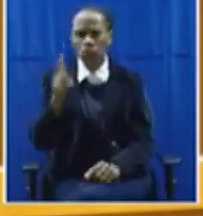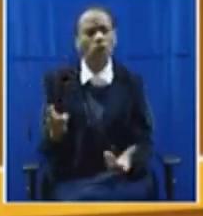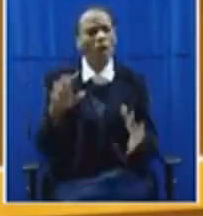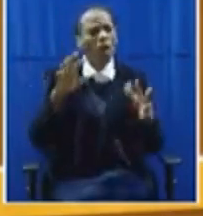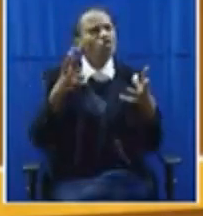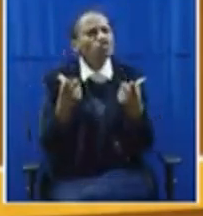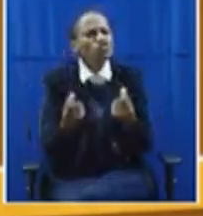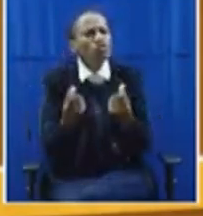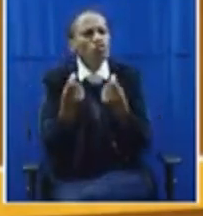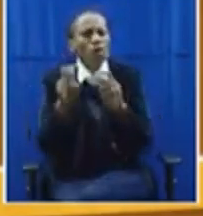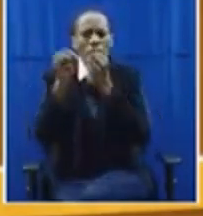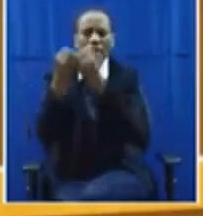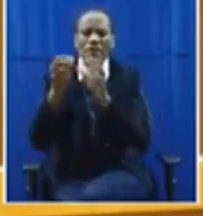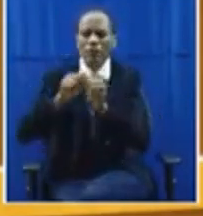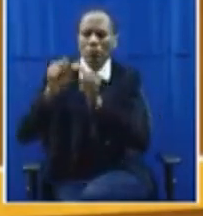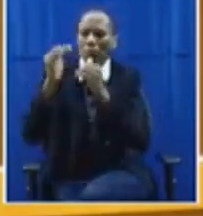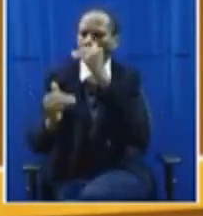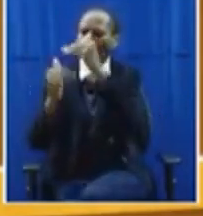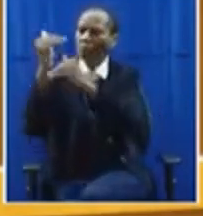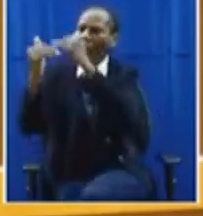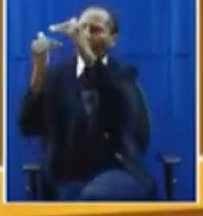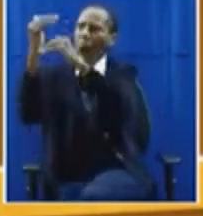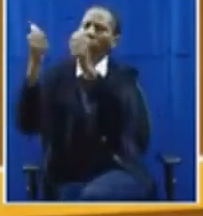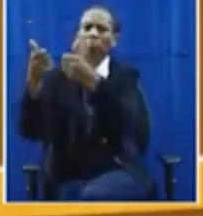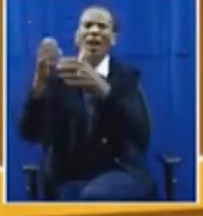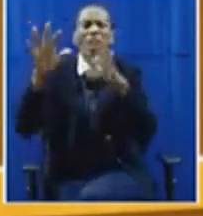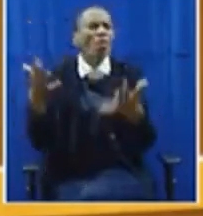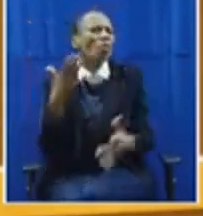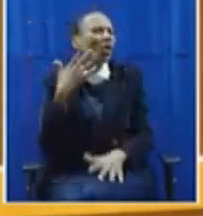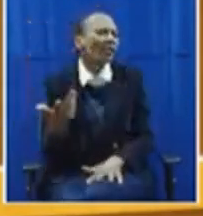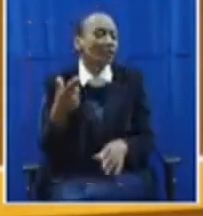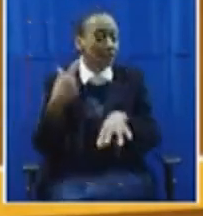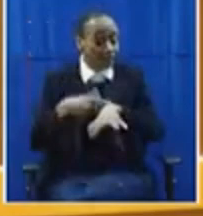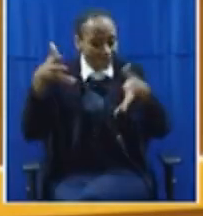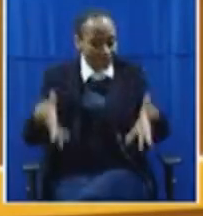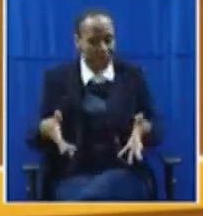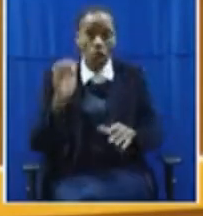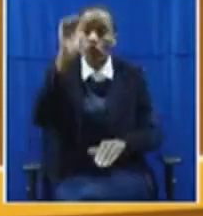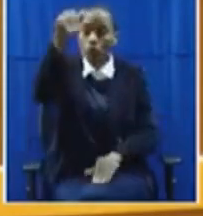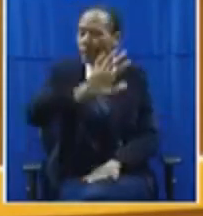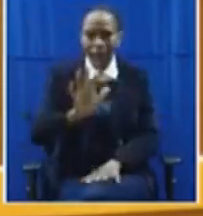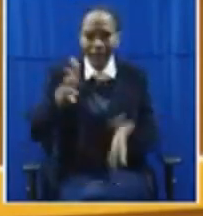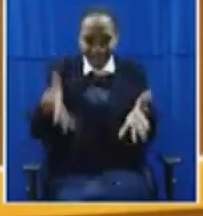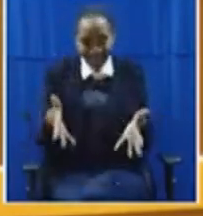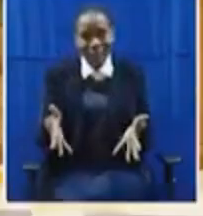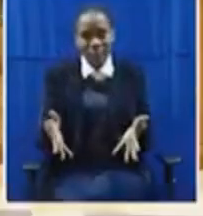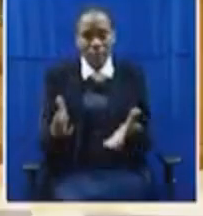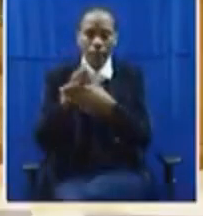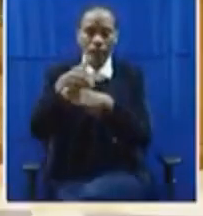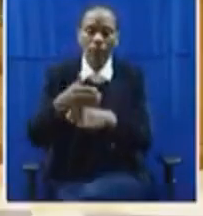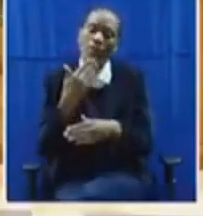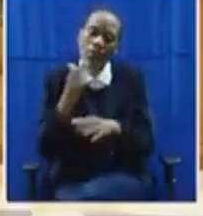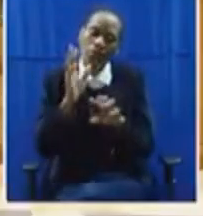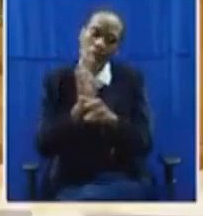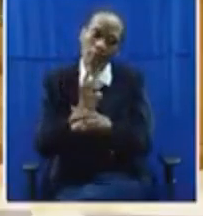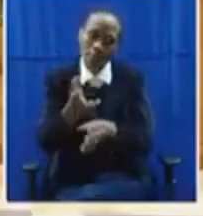this nation better? Today is that day. Not tomorrow, today is that day. Thank you, ma'am.